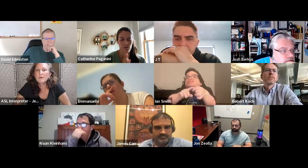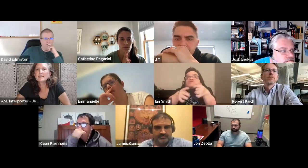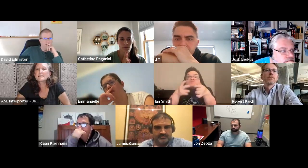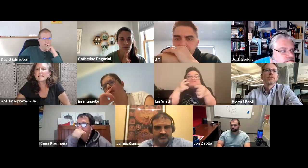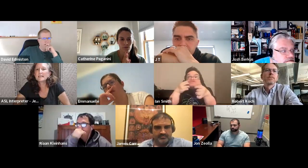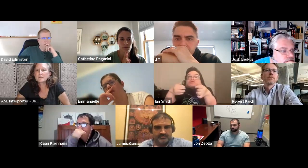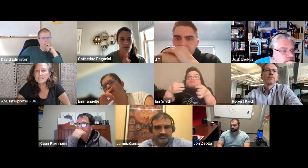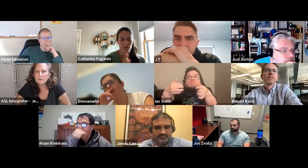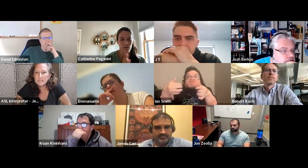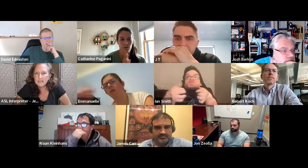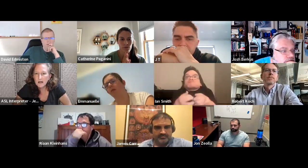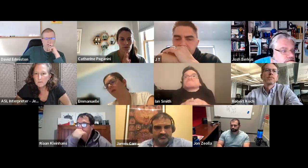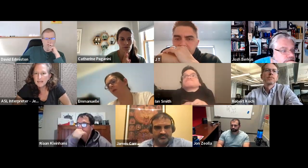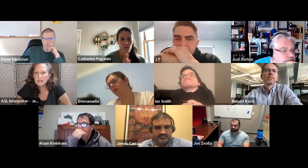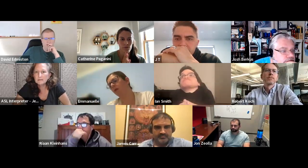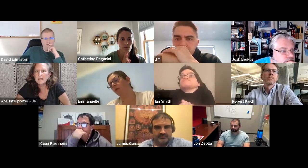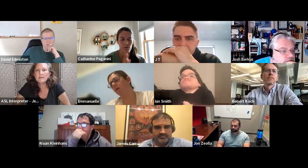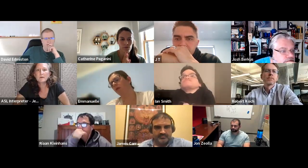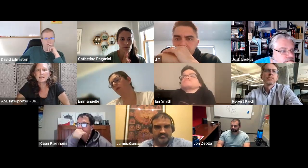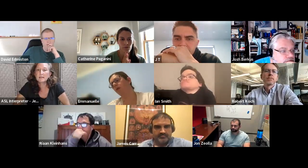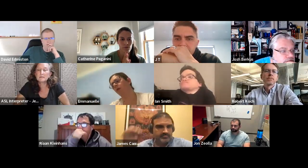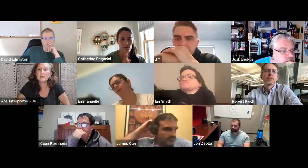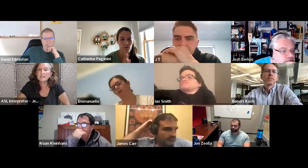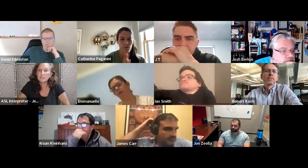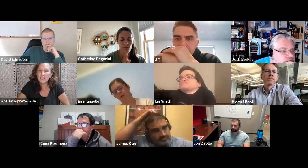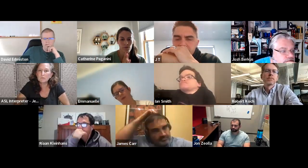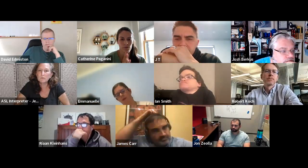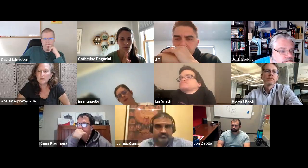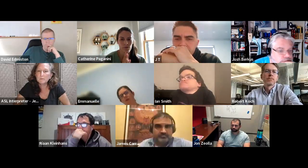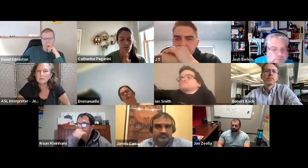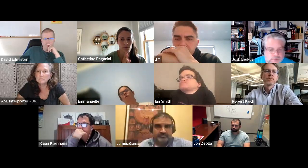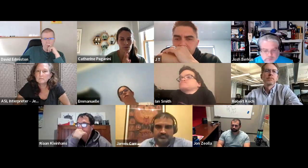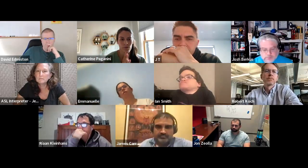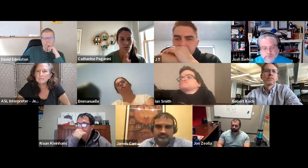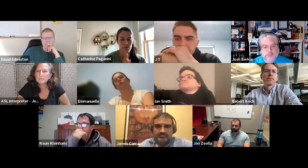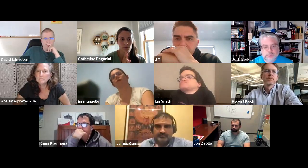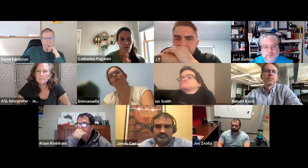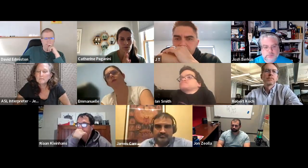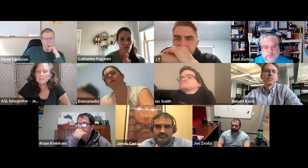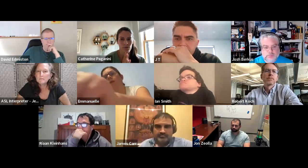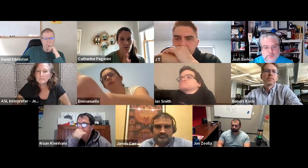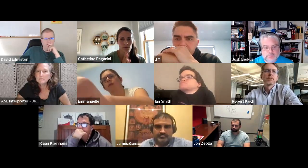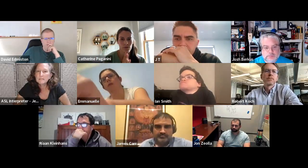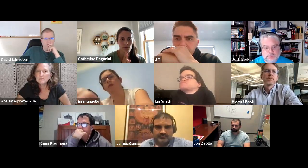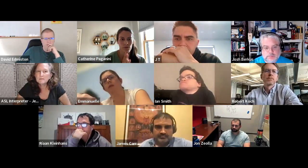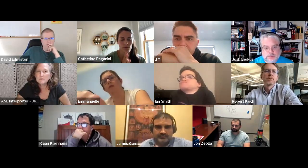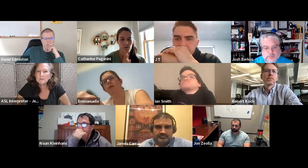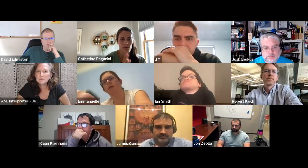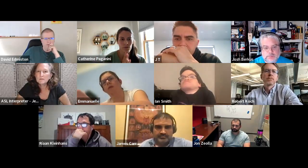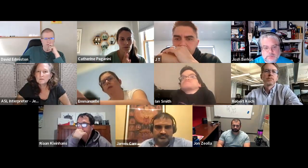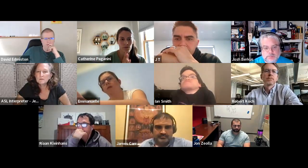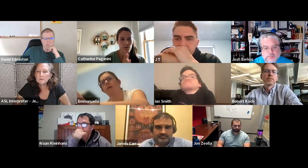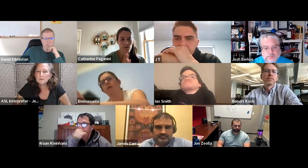You know, we could see who's interested in going, and then we can check in with people. Who's going to be going to